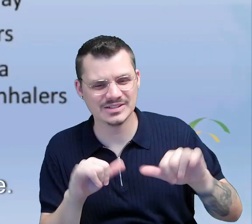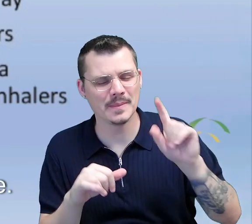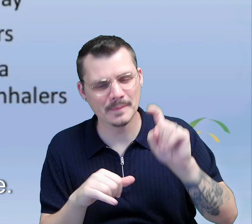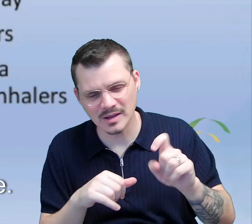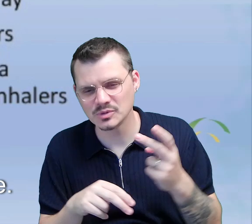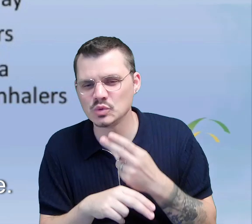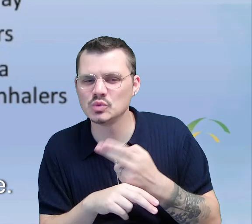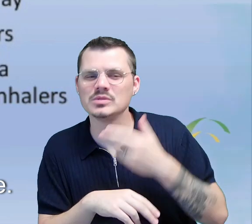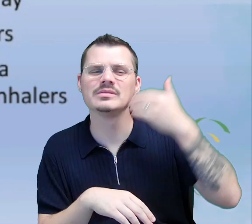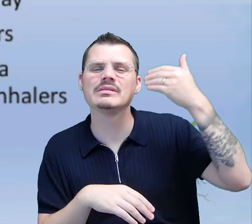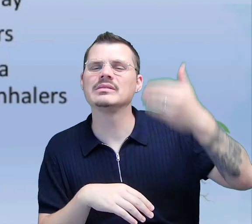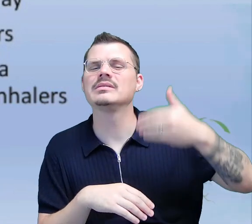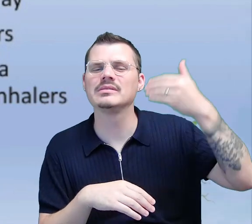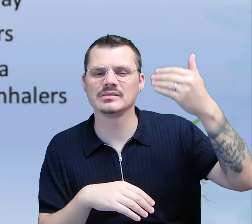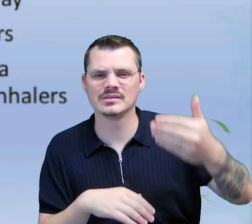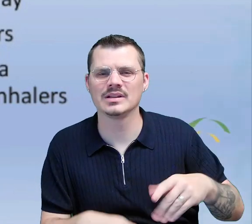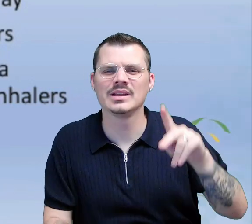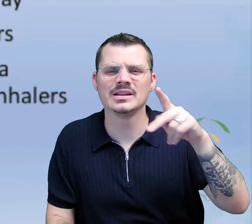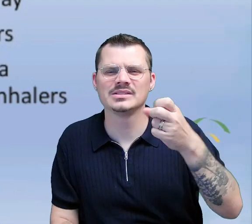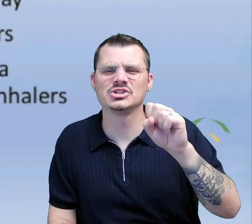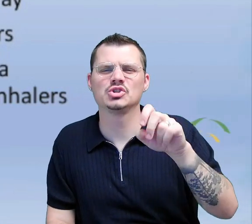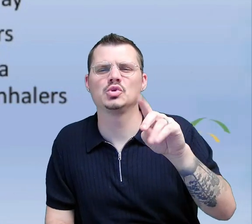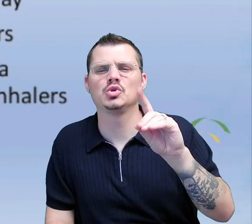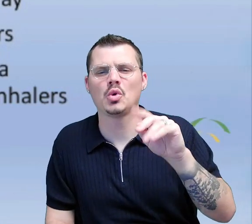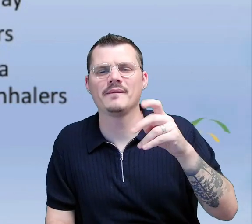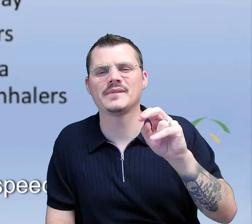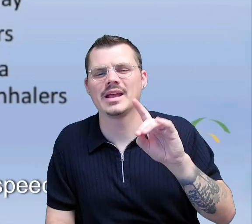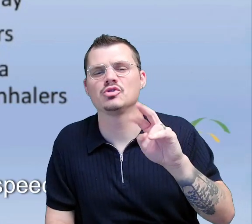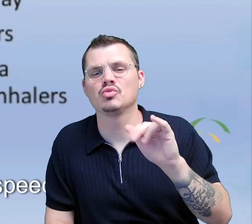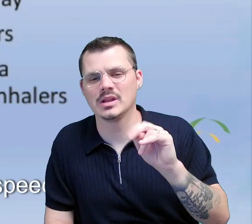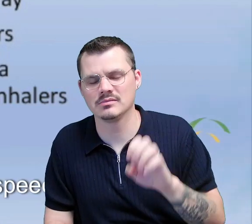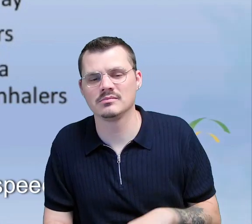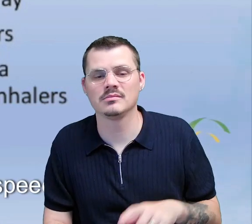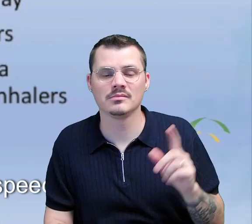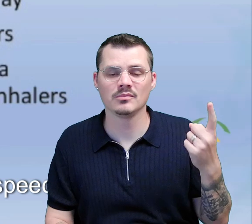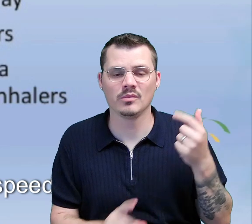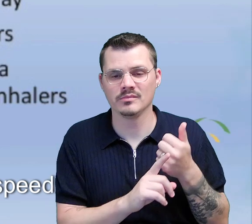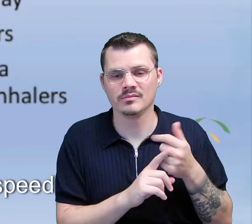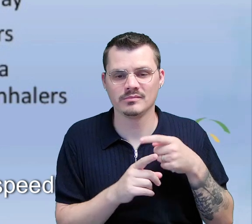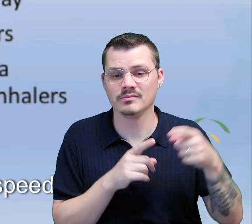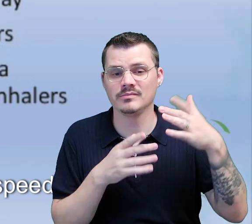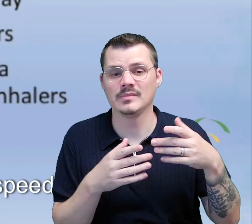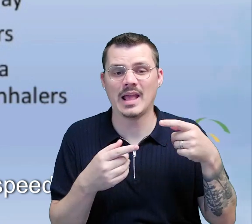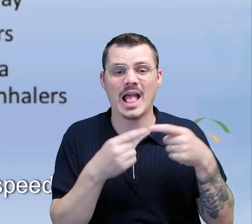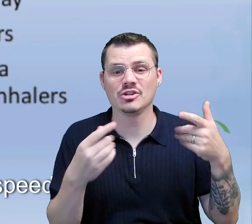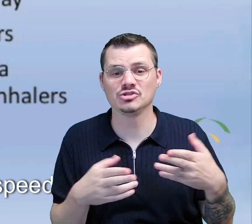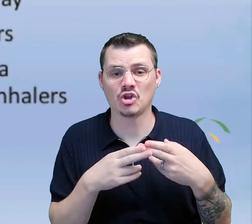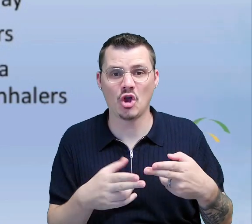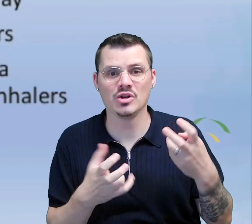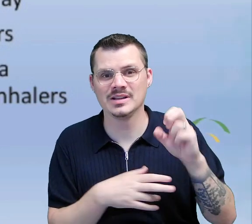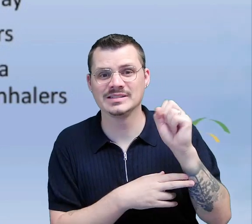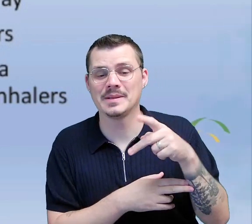to be used from time to time. Pseudoephedrine, or as the great allergist once called it,